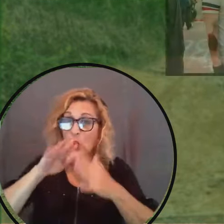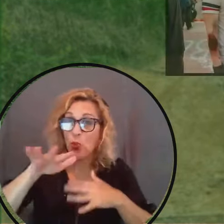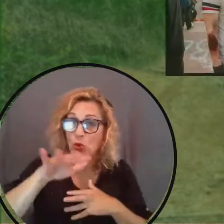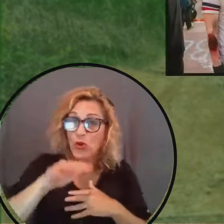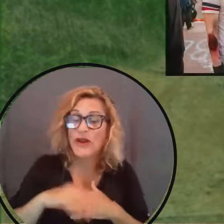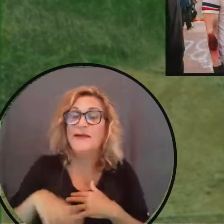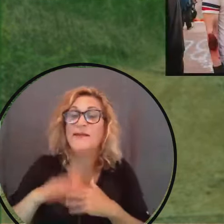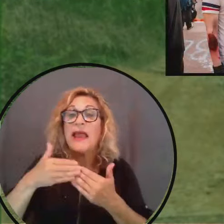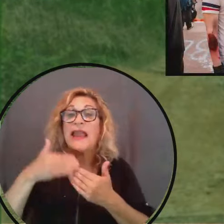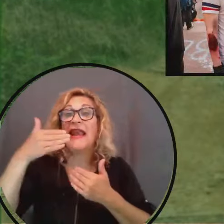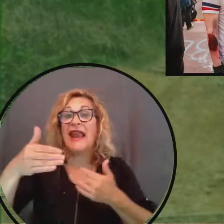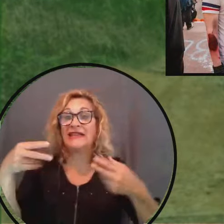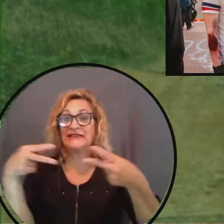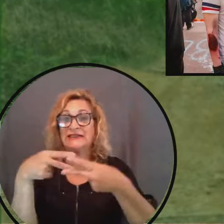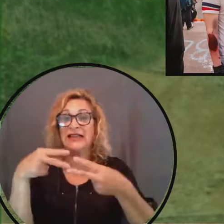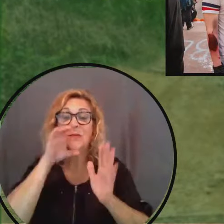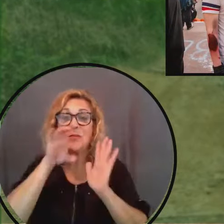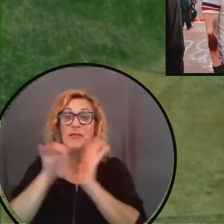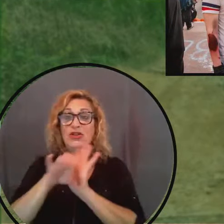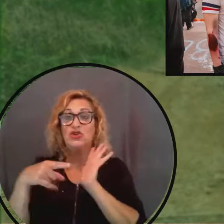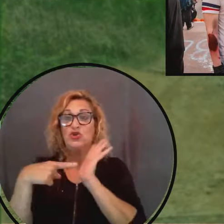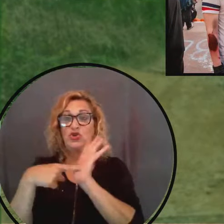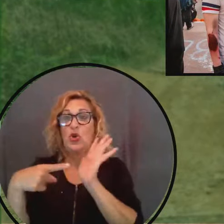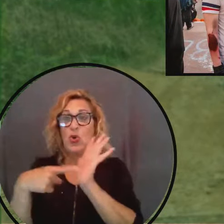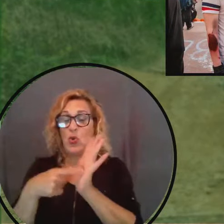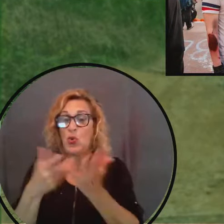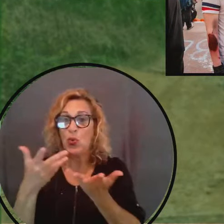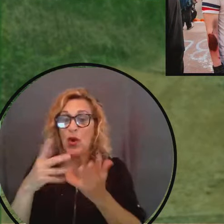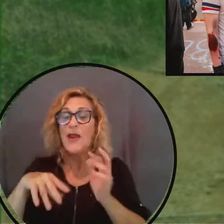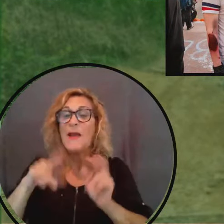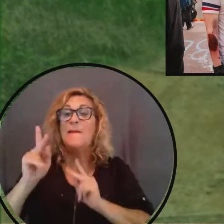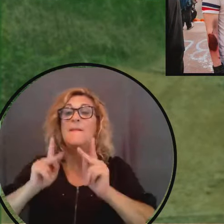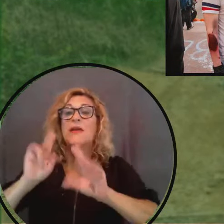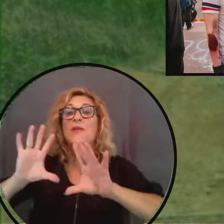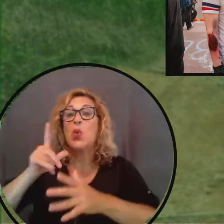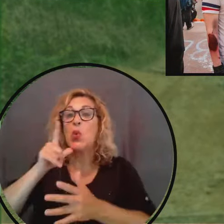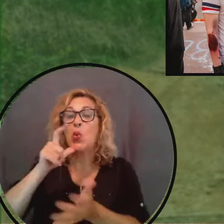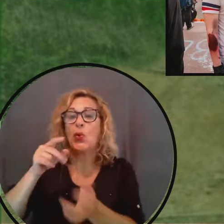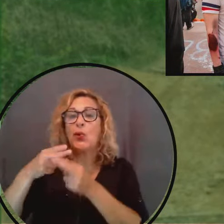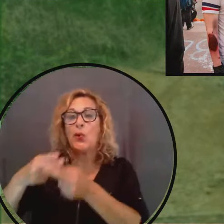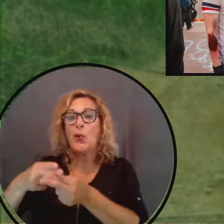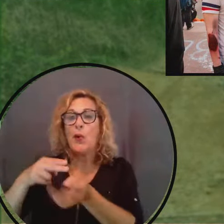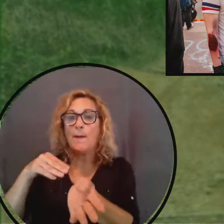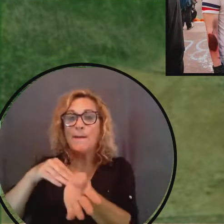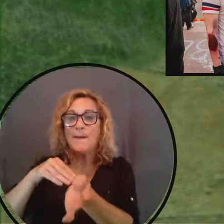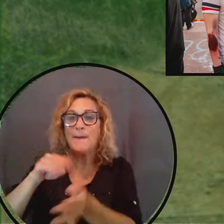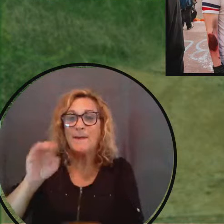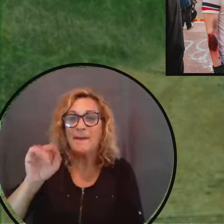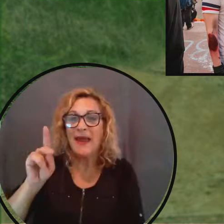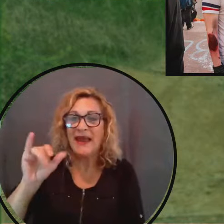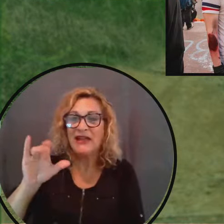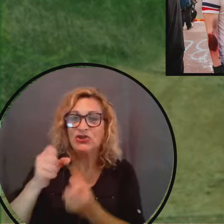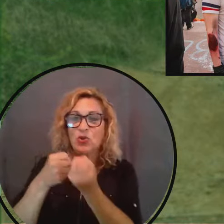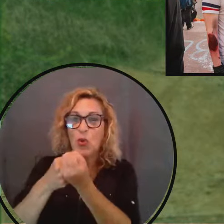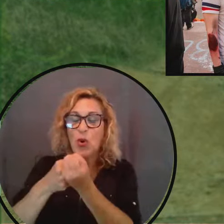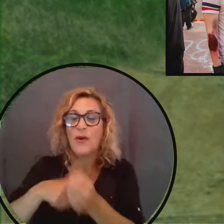slide, these are images of people doing medic support at the 2020